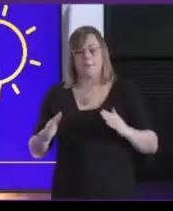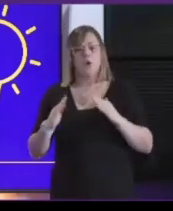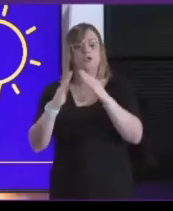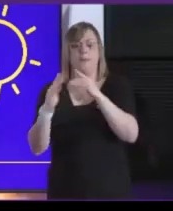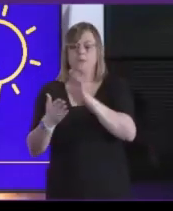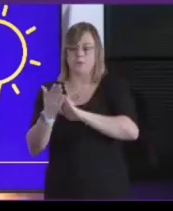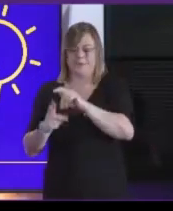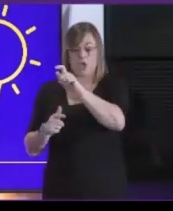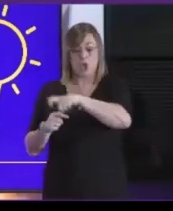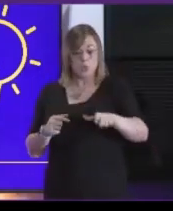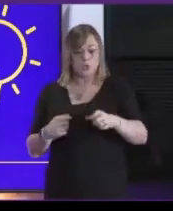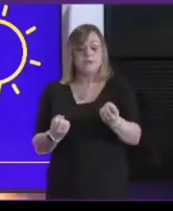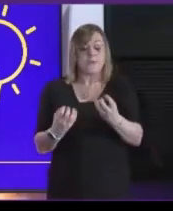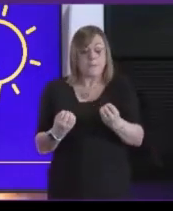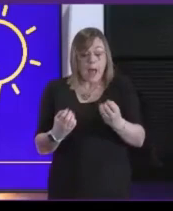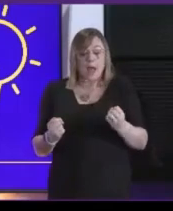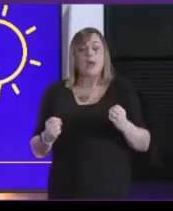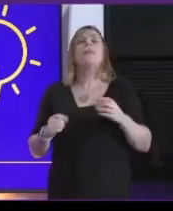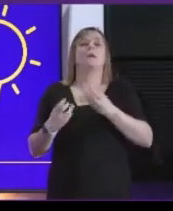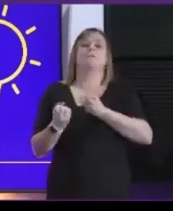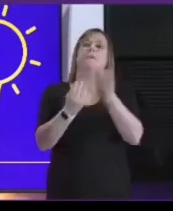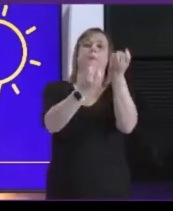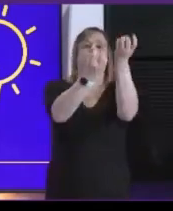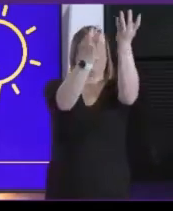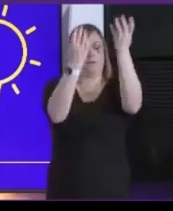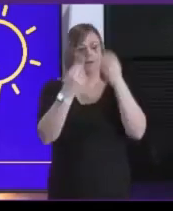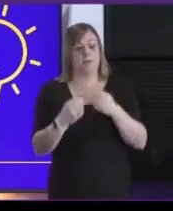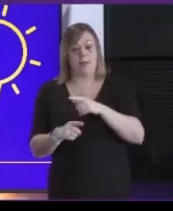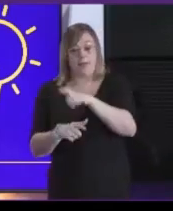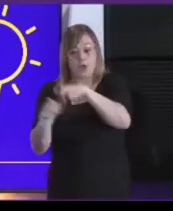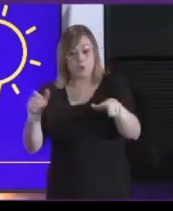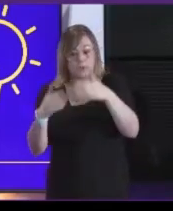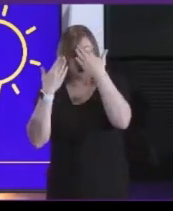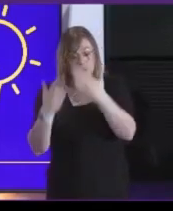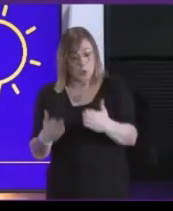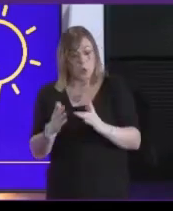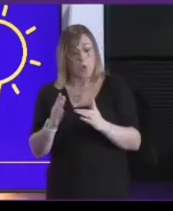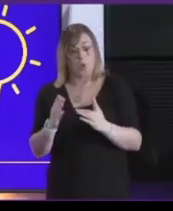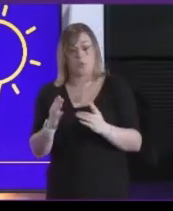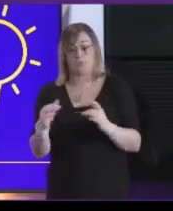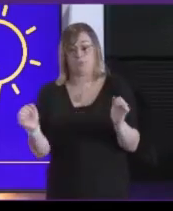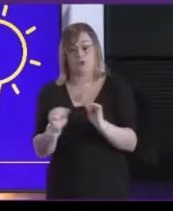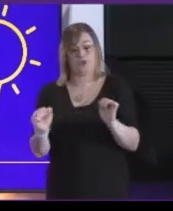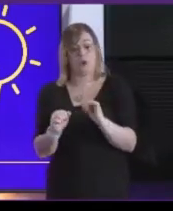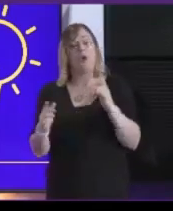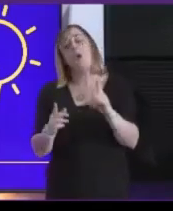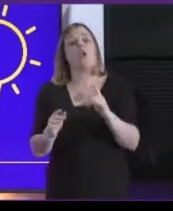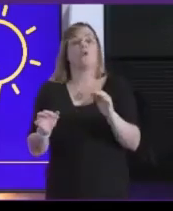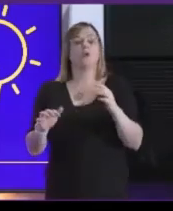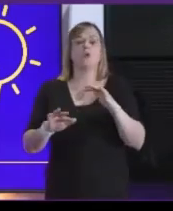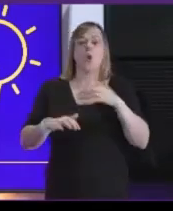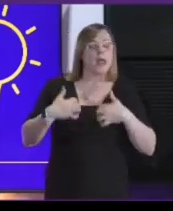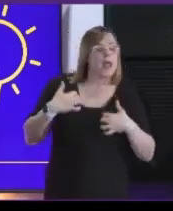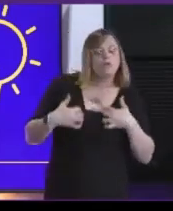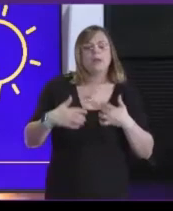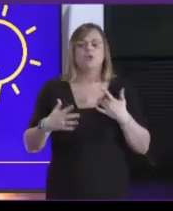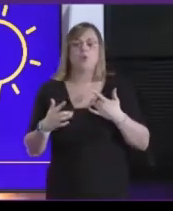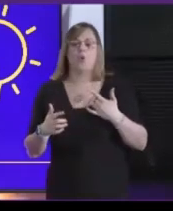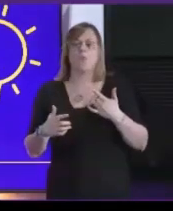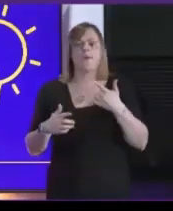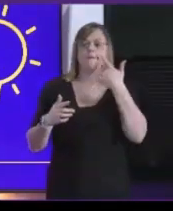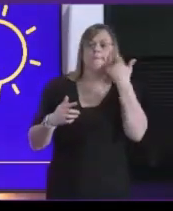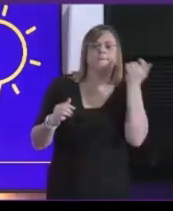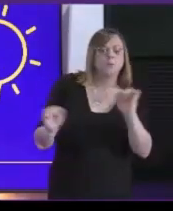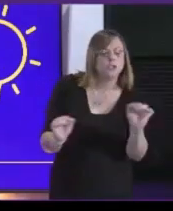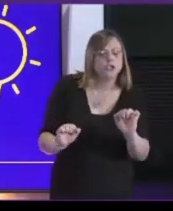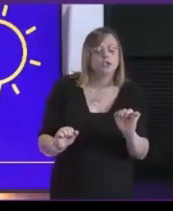the users providing feedback. Mm-hmm. And the users don't know about this feature yet, or they are not encouraged, or they don't find it, or